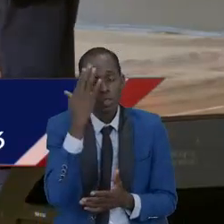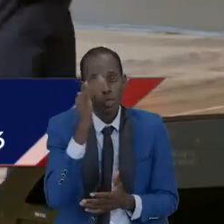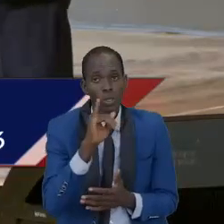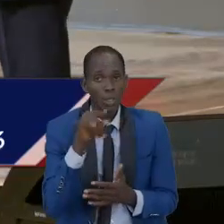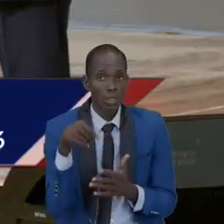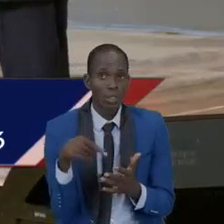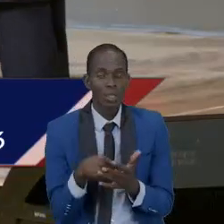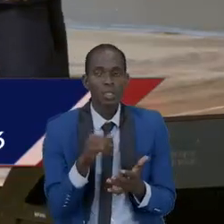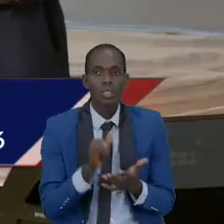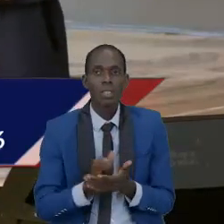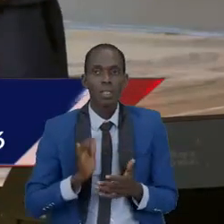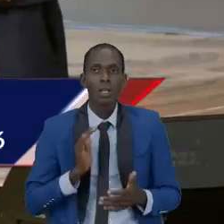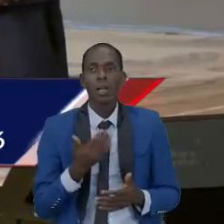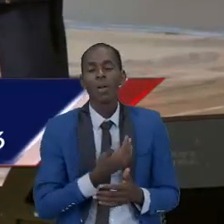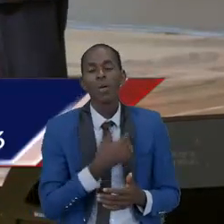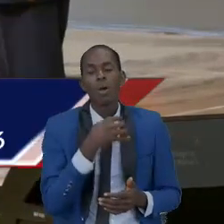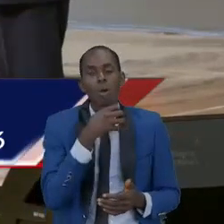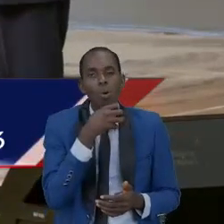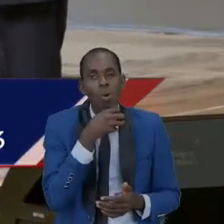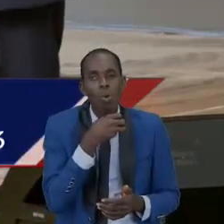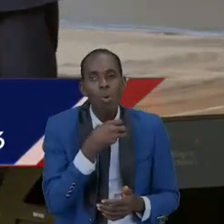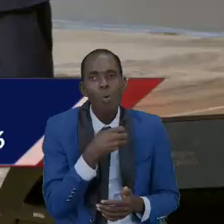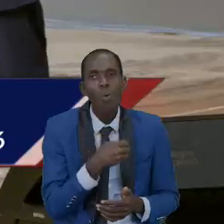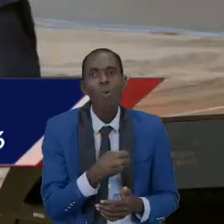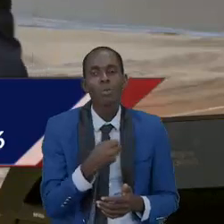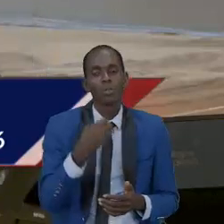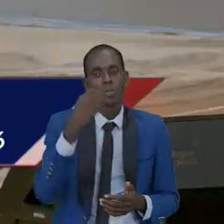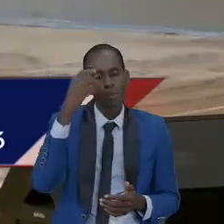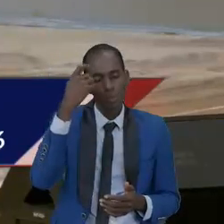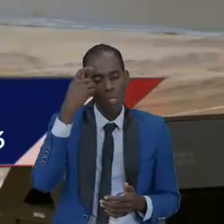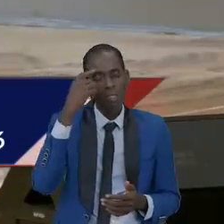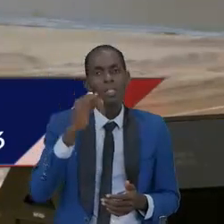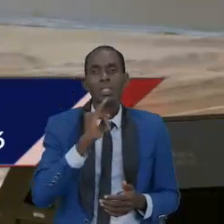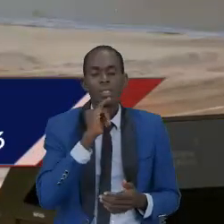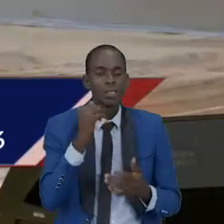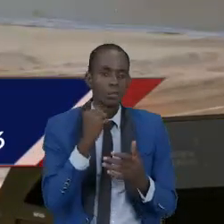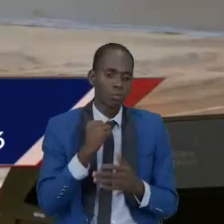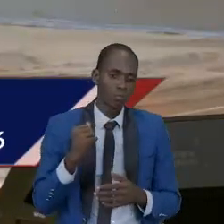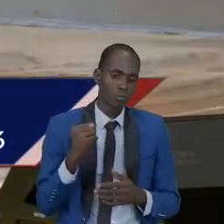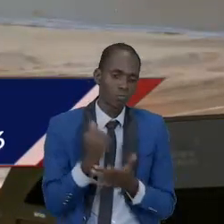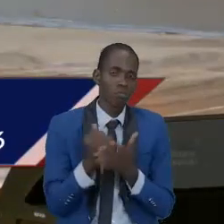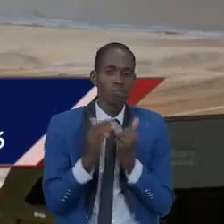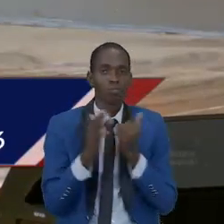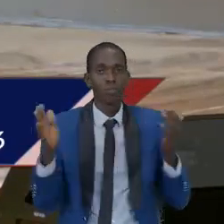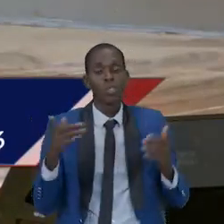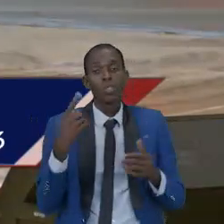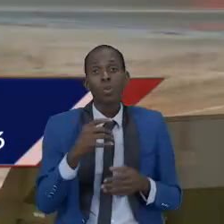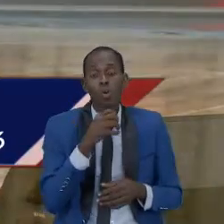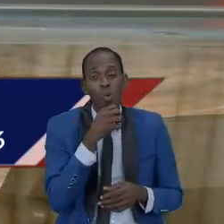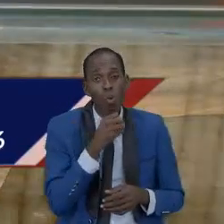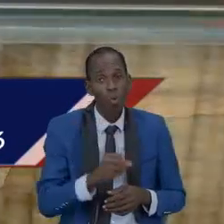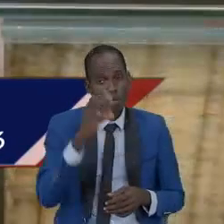this, that our old man is crucified, the old man,